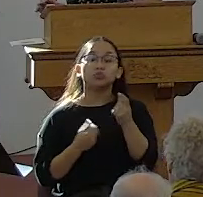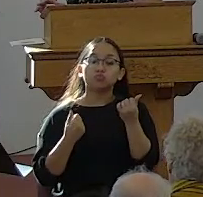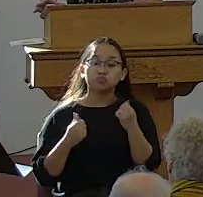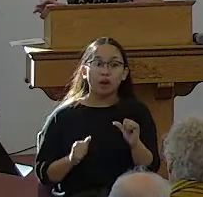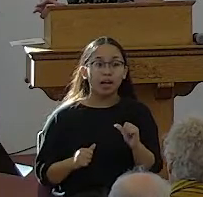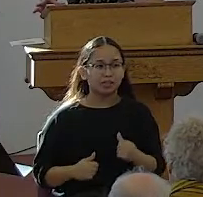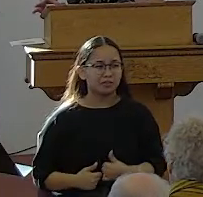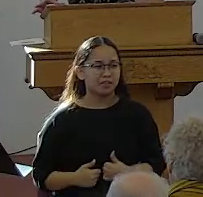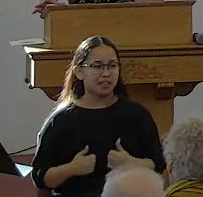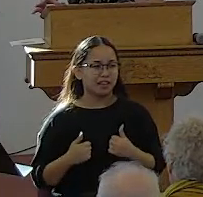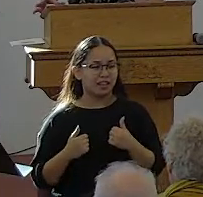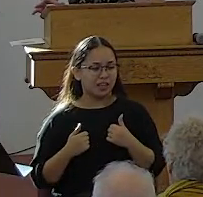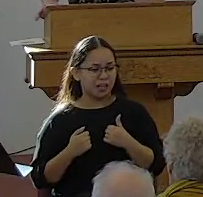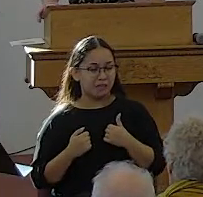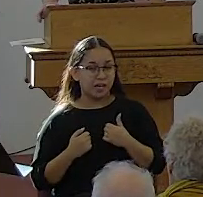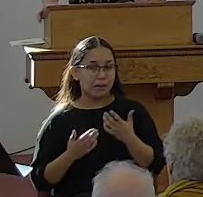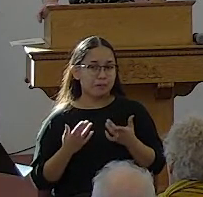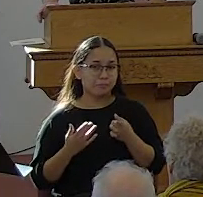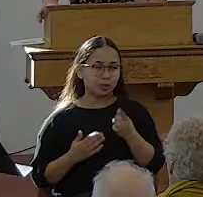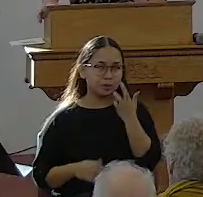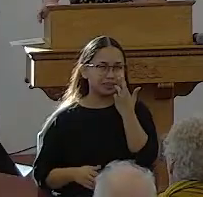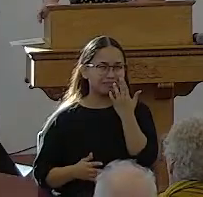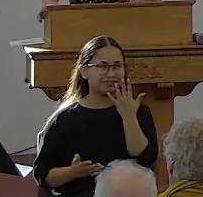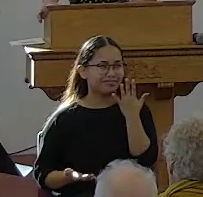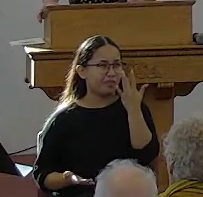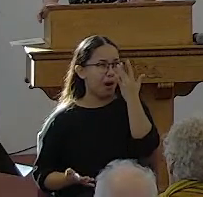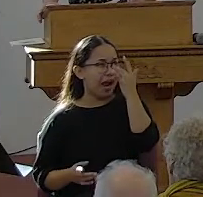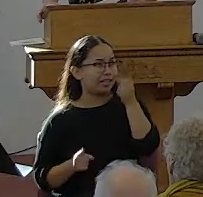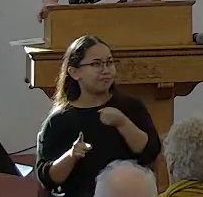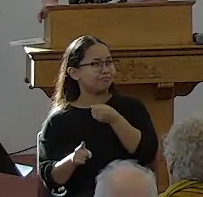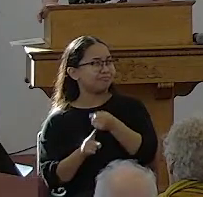wondered, why did it go so wrong?